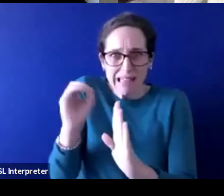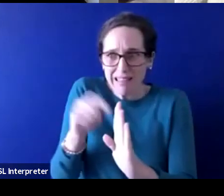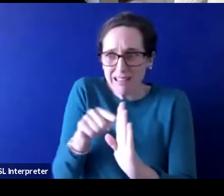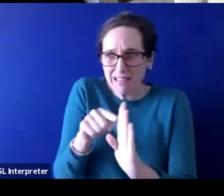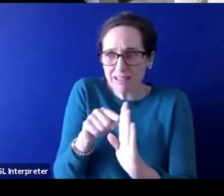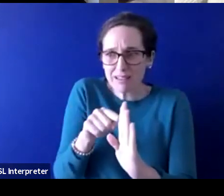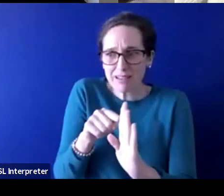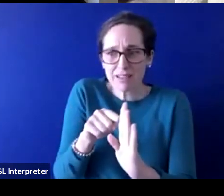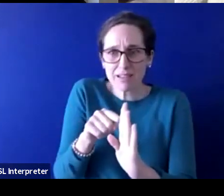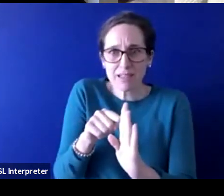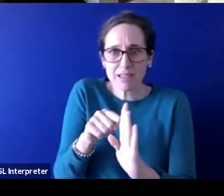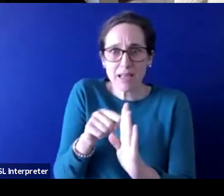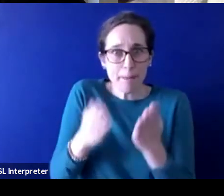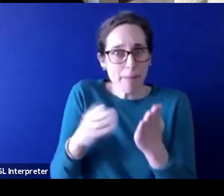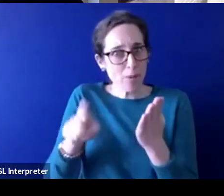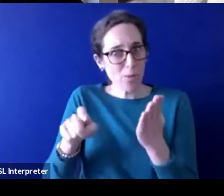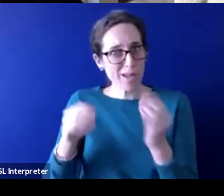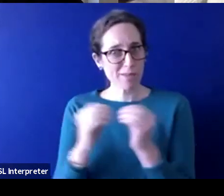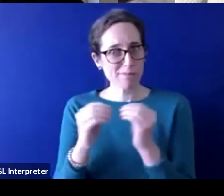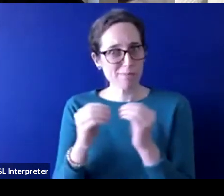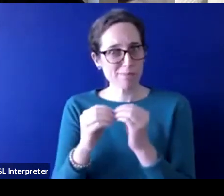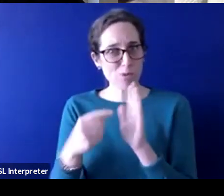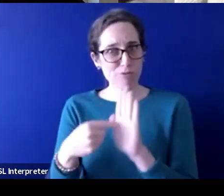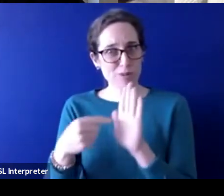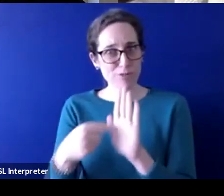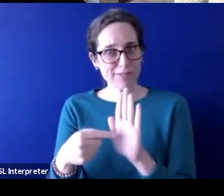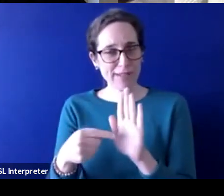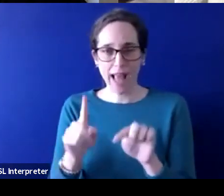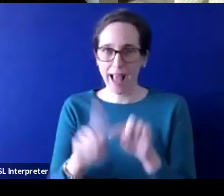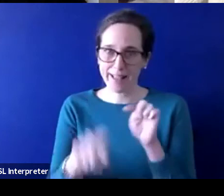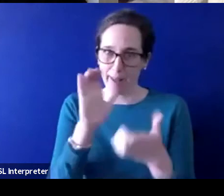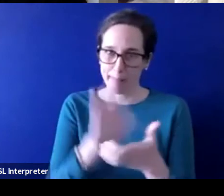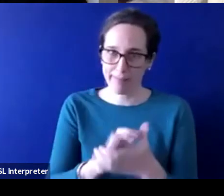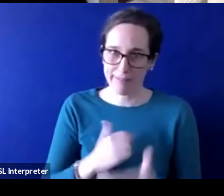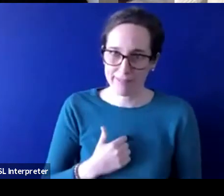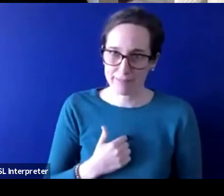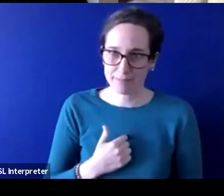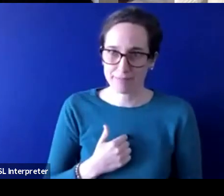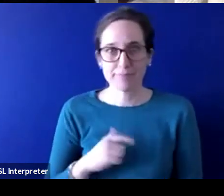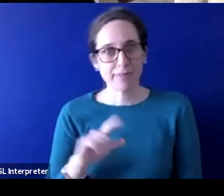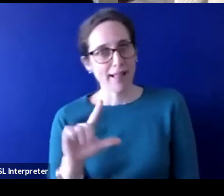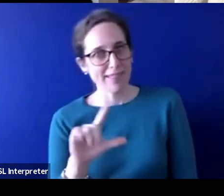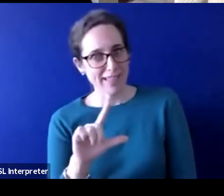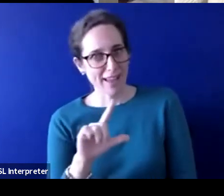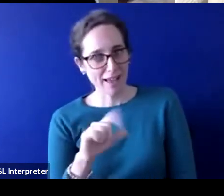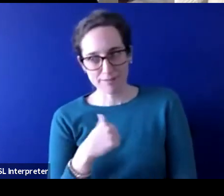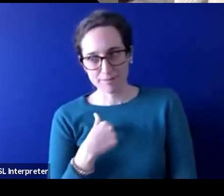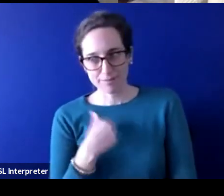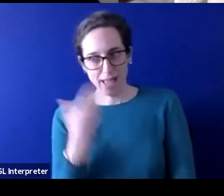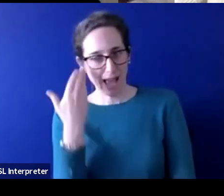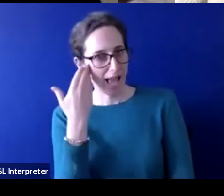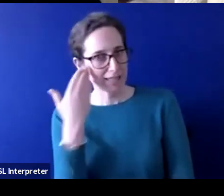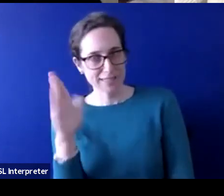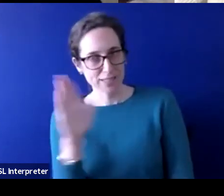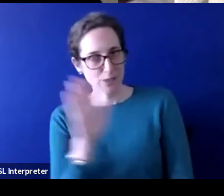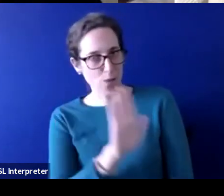maybe we might need another hand here. Like, it's unbelievable. I did not realize that story. That definitely sounds like a token